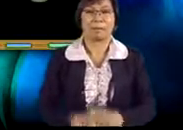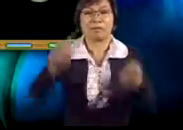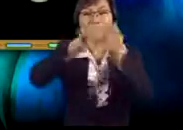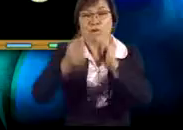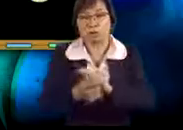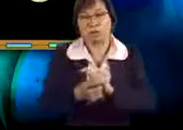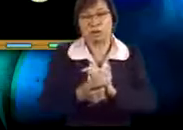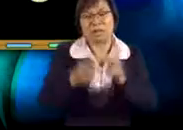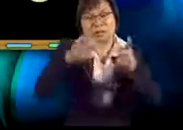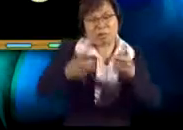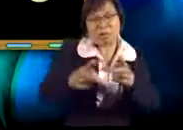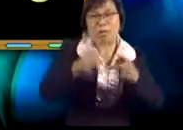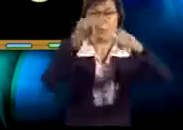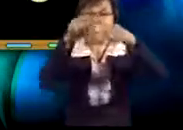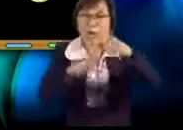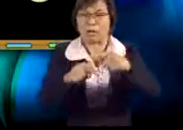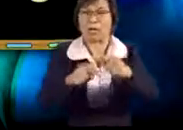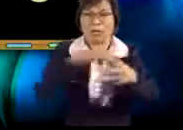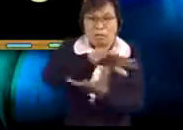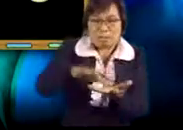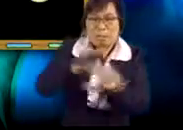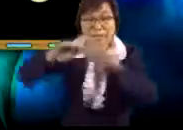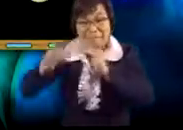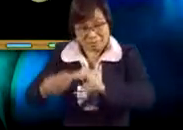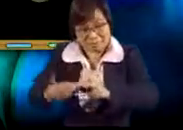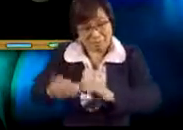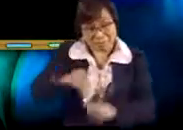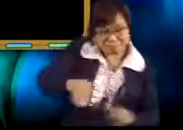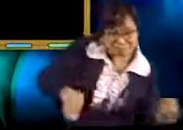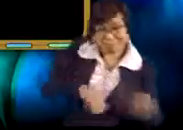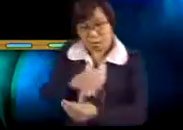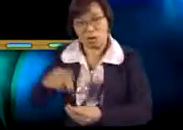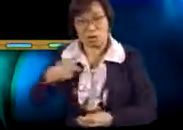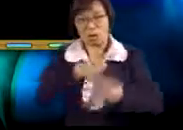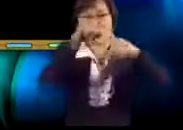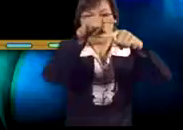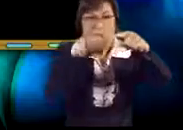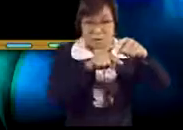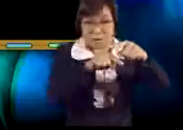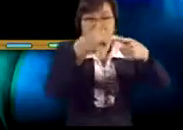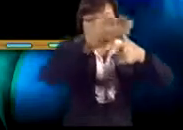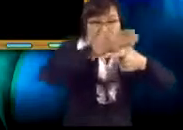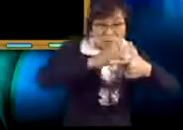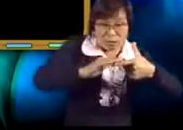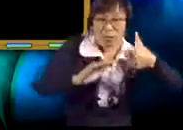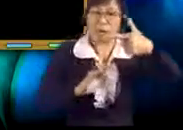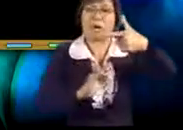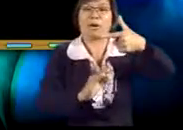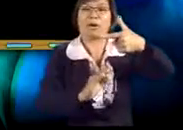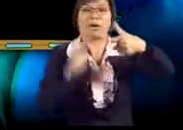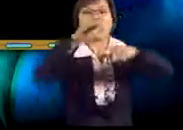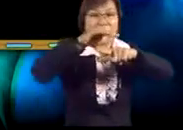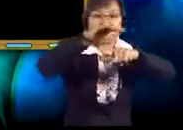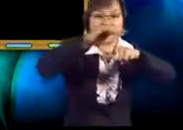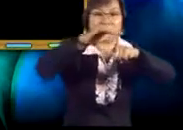To change an improper fraction into a mixed number, we divide the numerator by